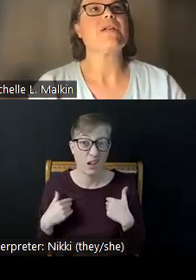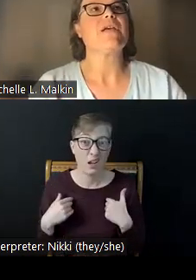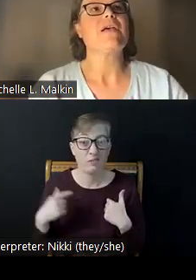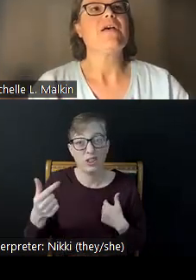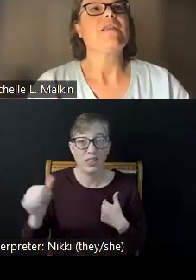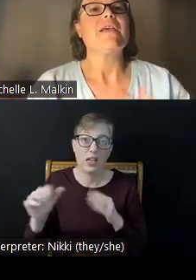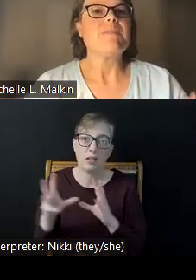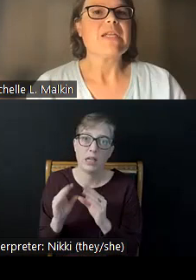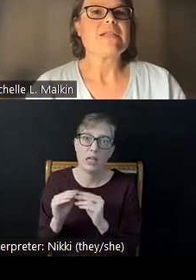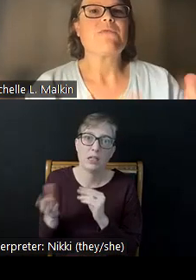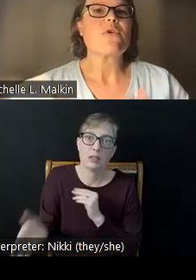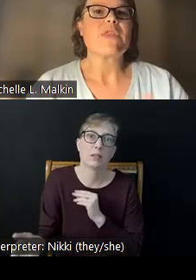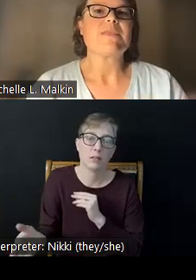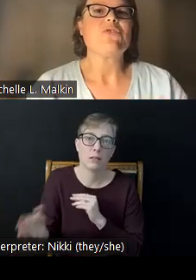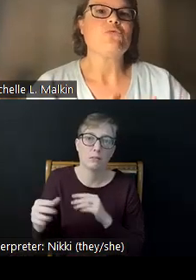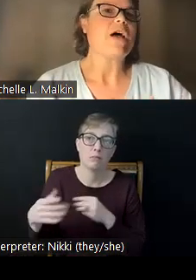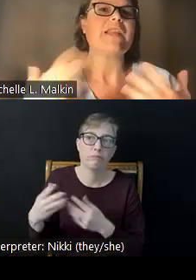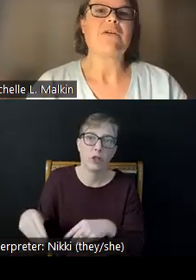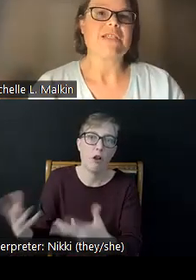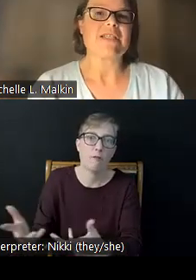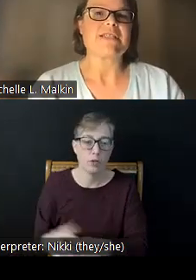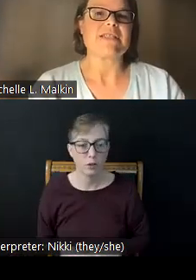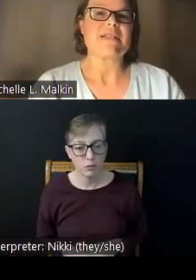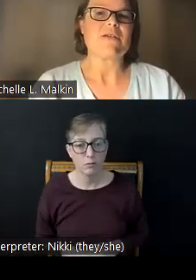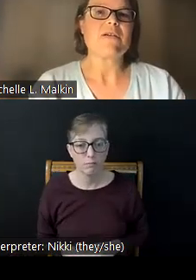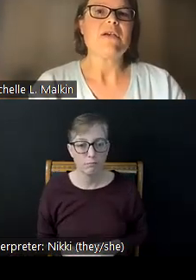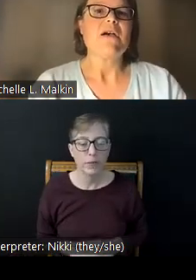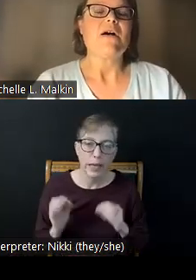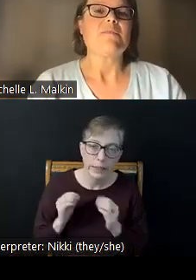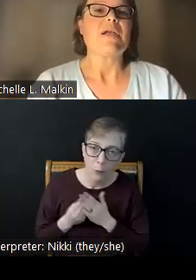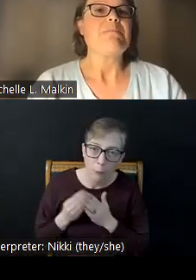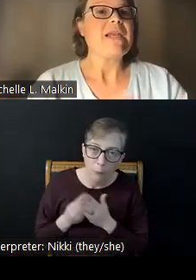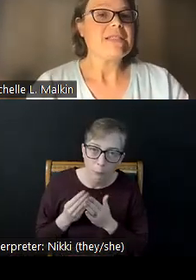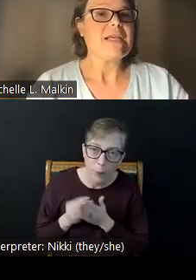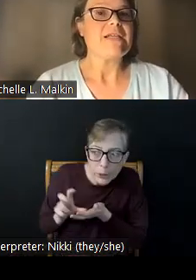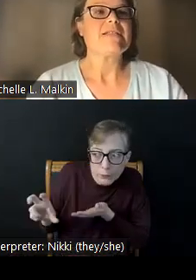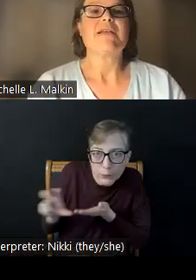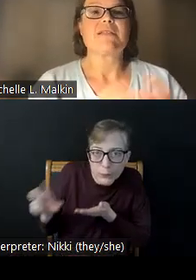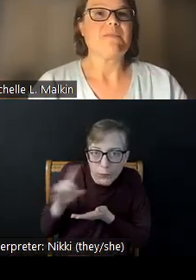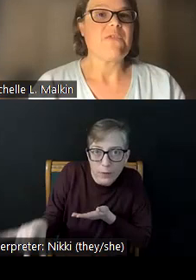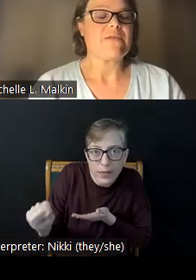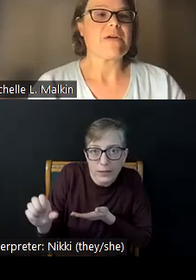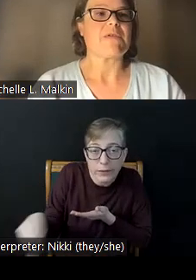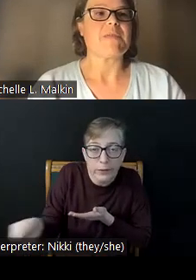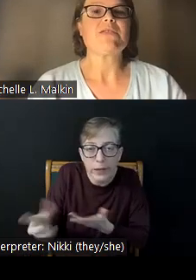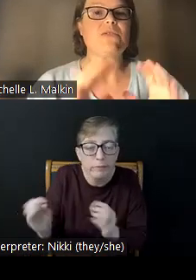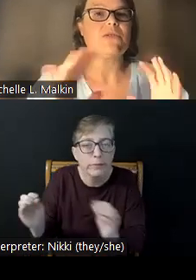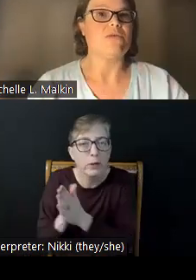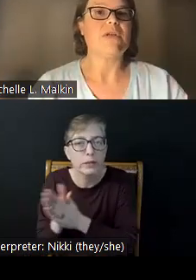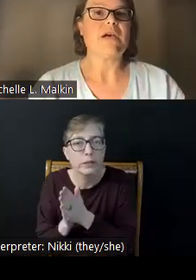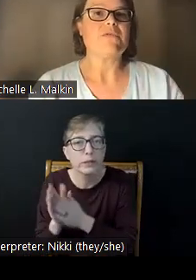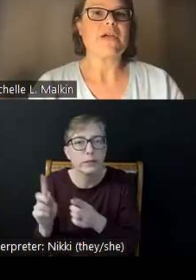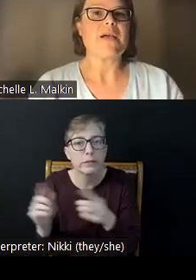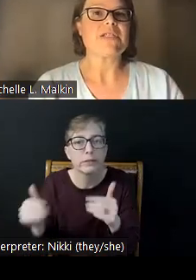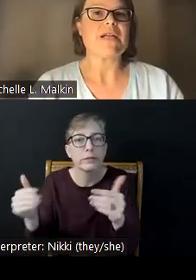not really the impetus for them to allow these things to start. Many states and some federal governments